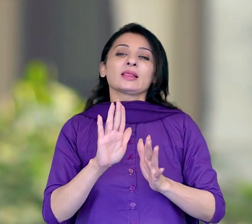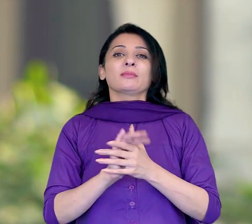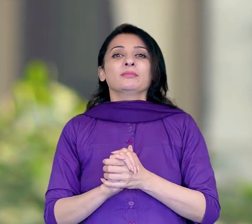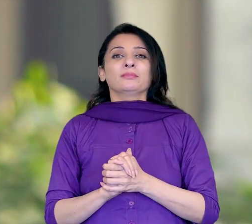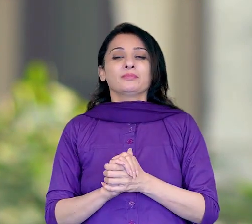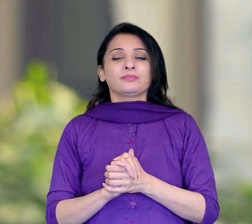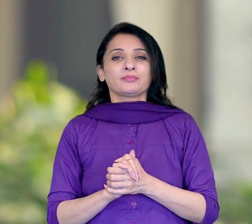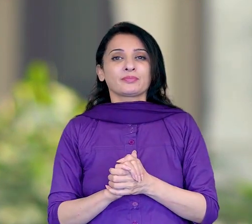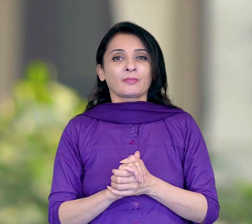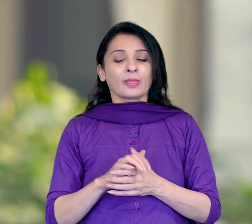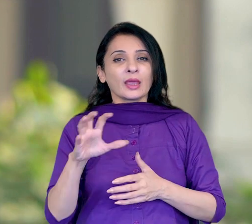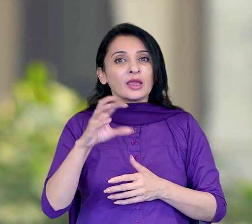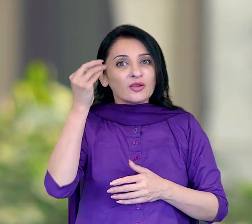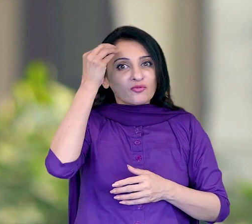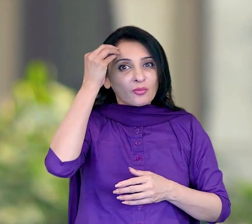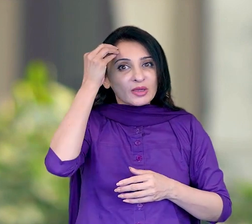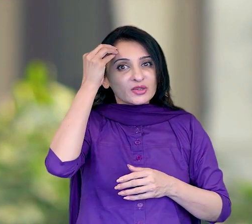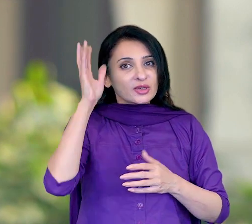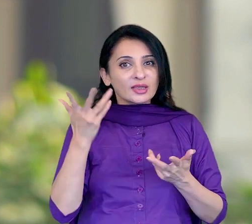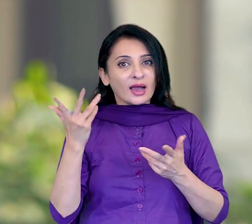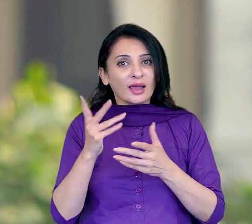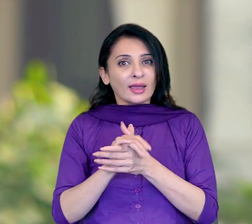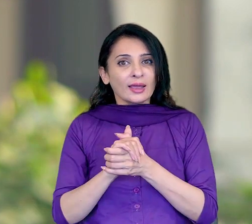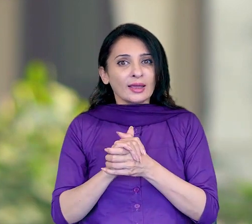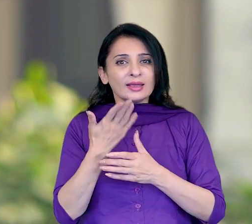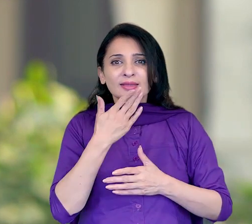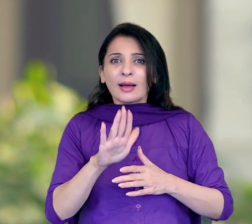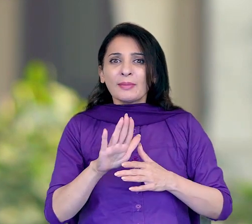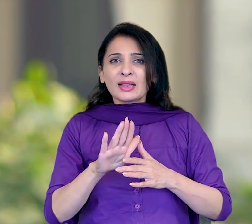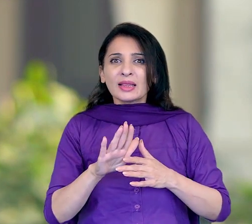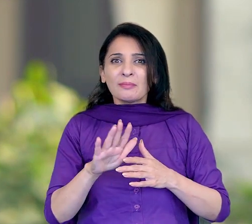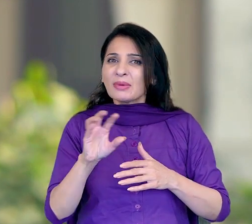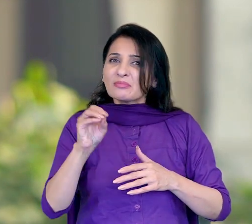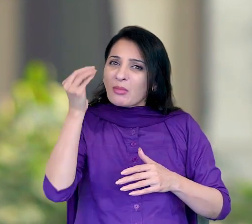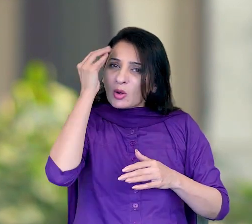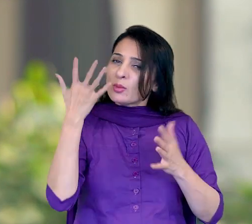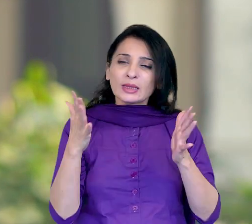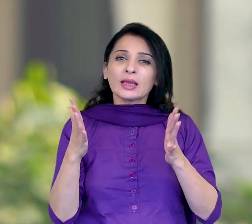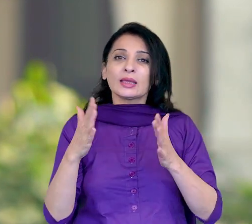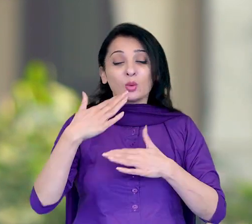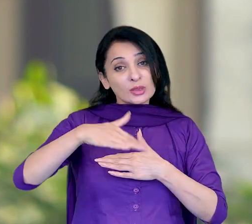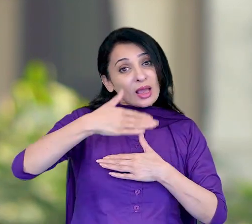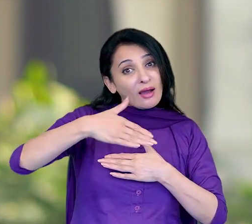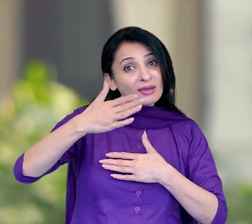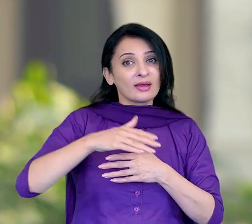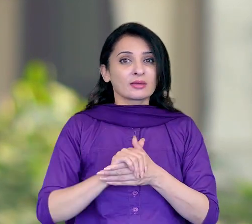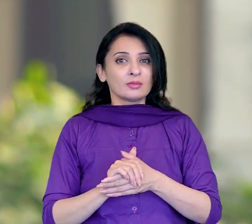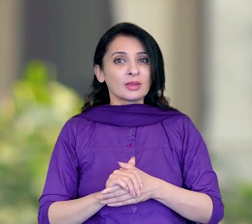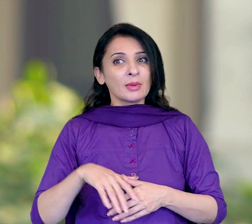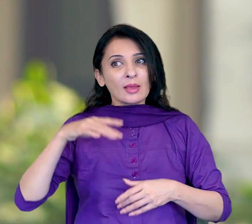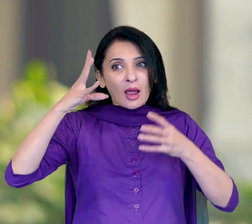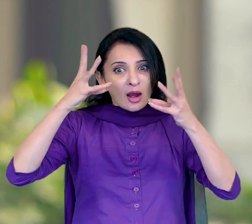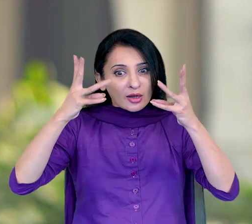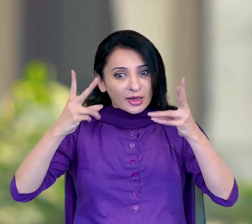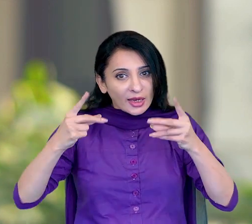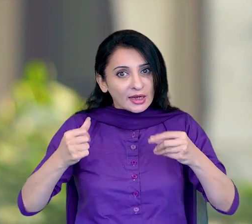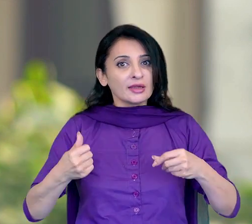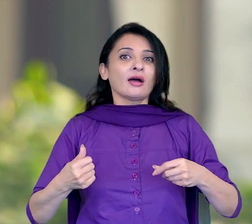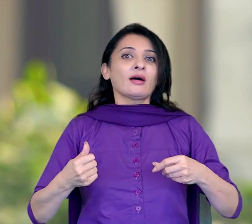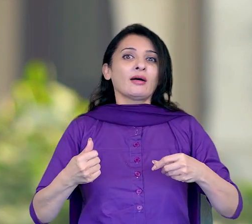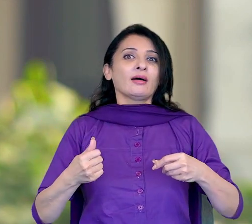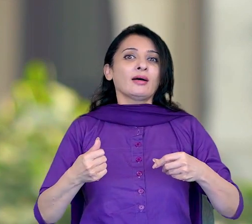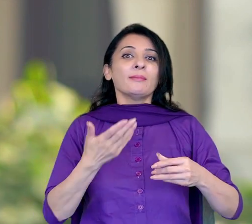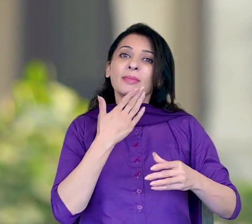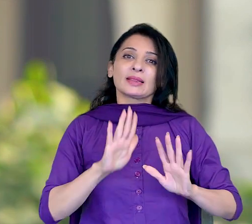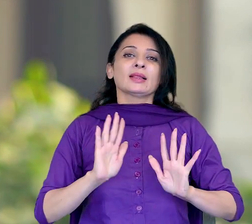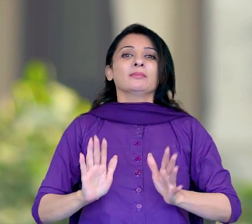technology, information doesn't become just malumat. It becomes the data that is required to collect,